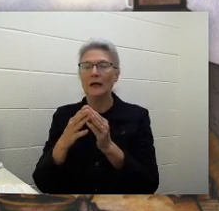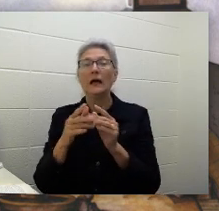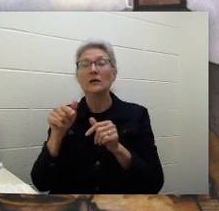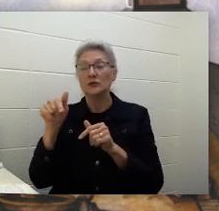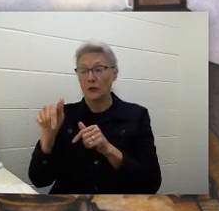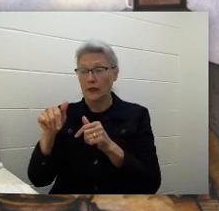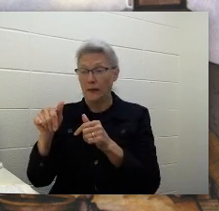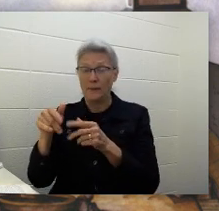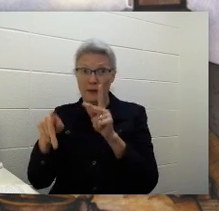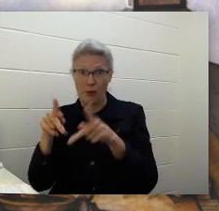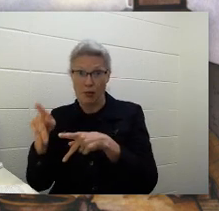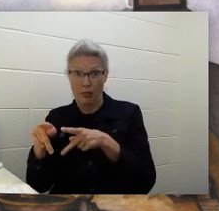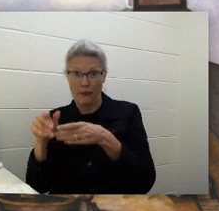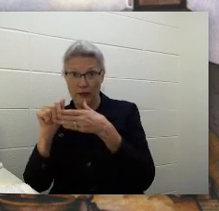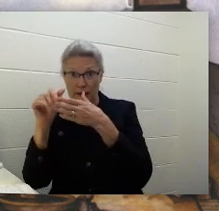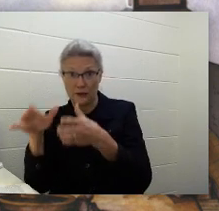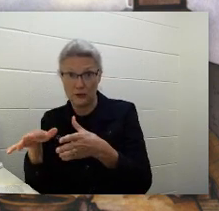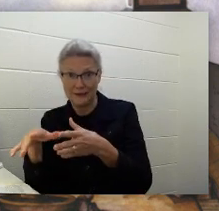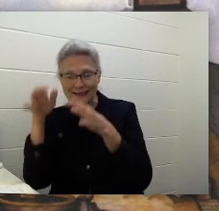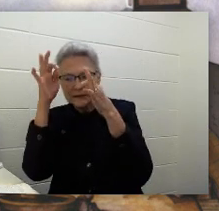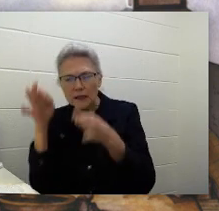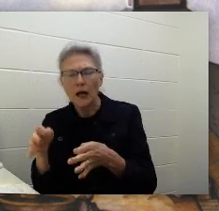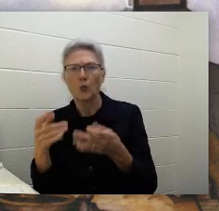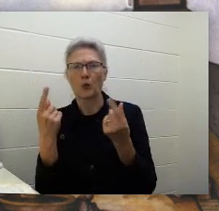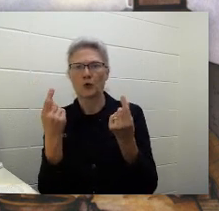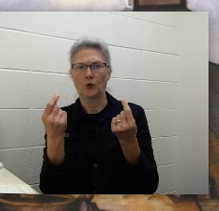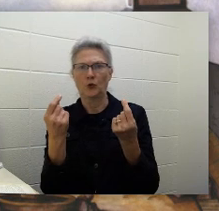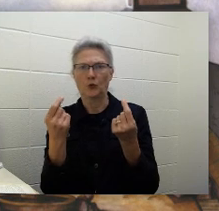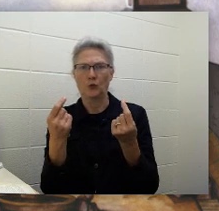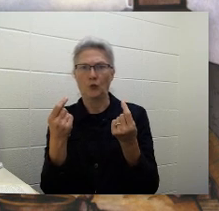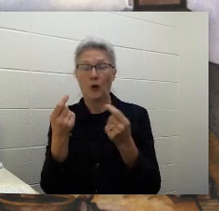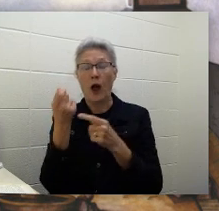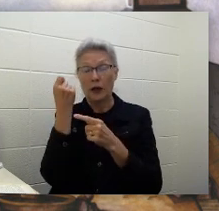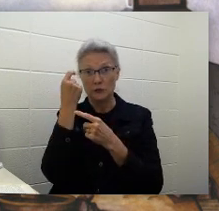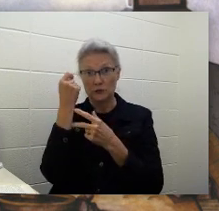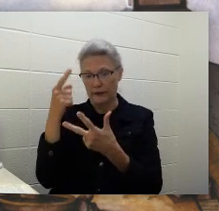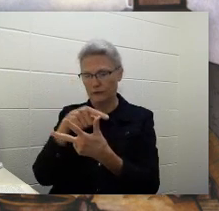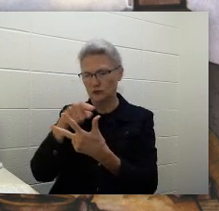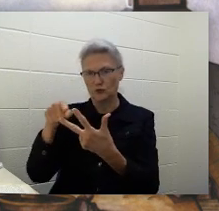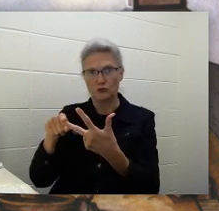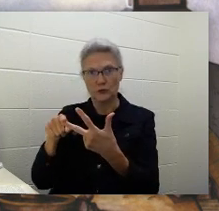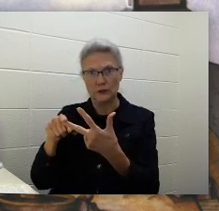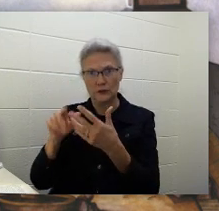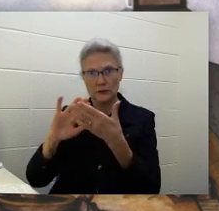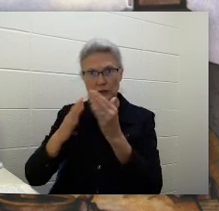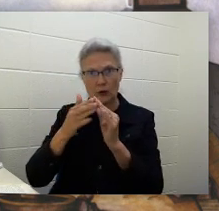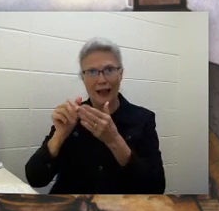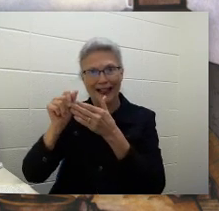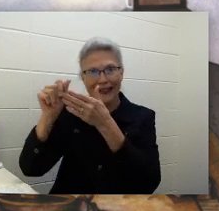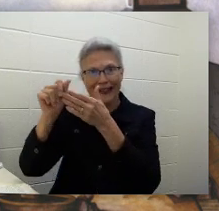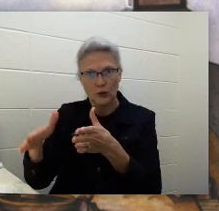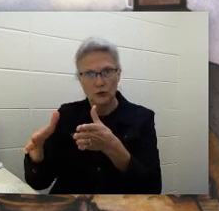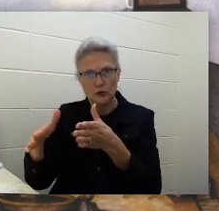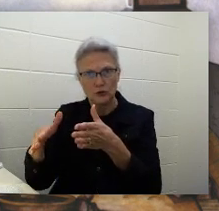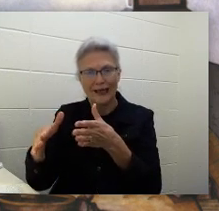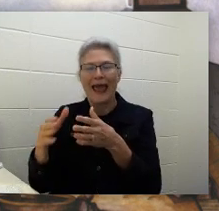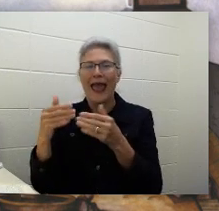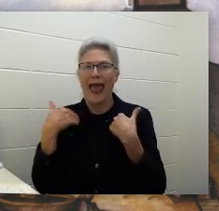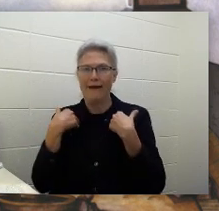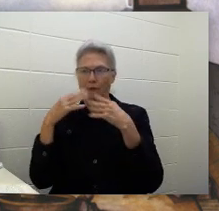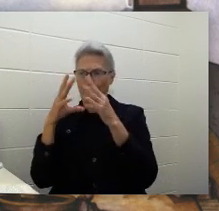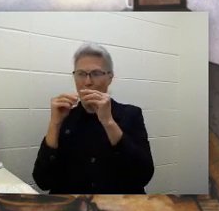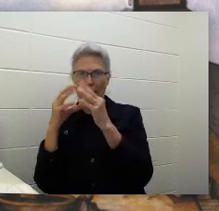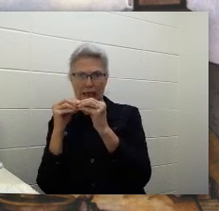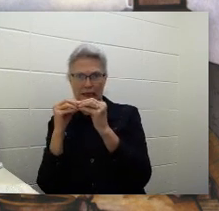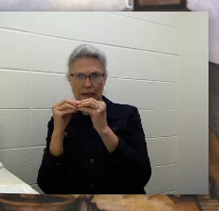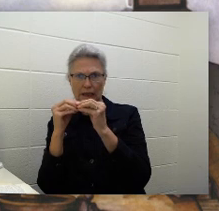continue reading, I realize that there are 3 town leaders who are holding a meeting. They are realizing that these new